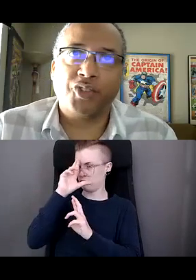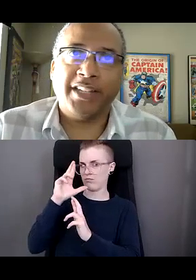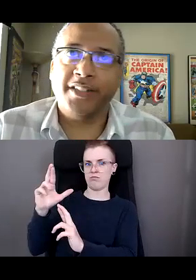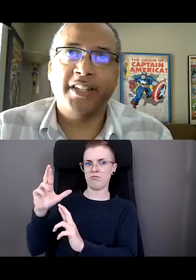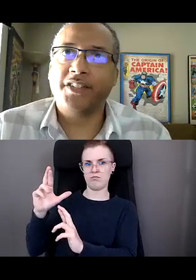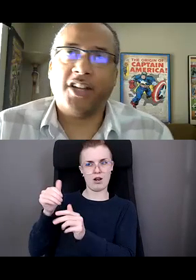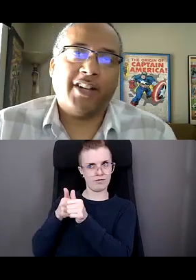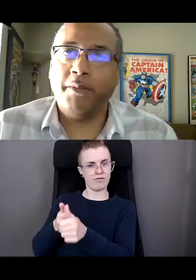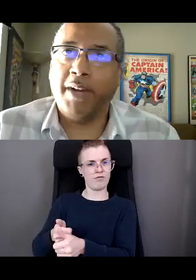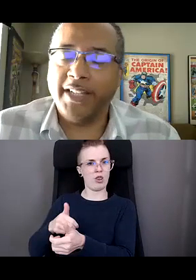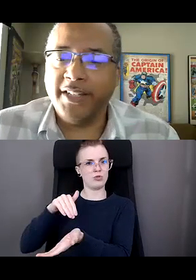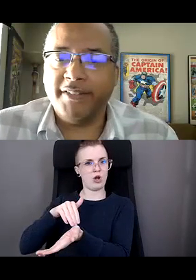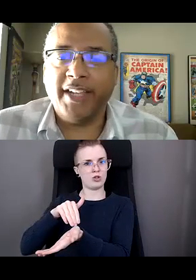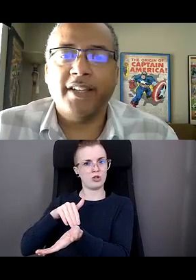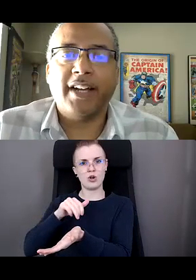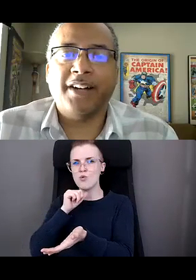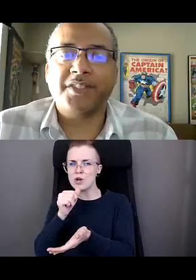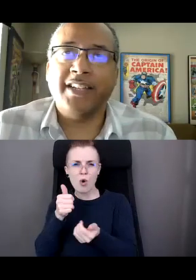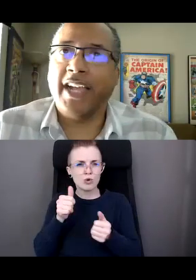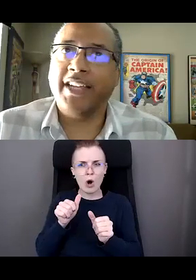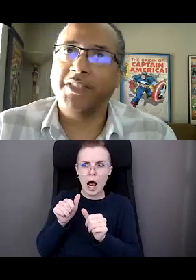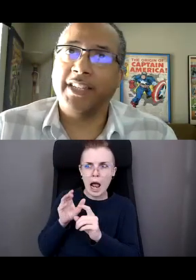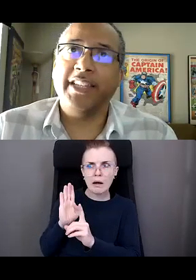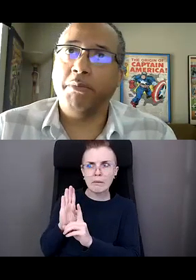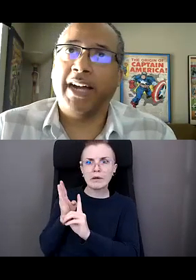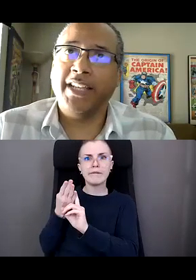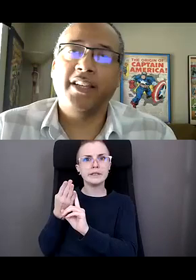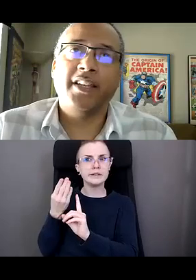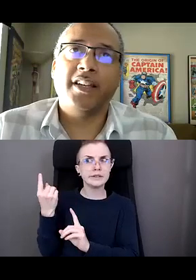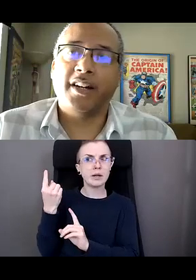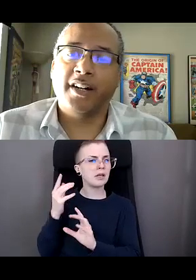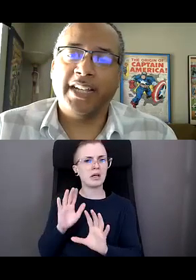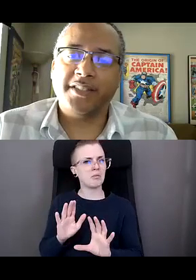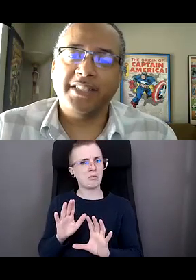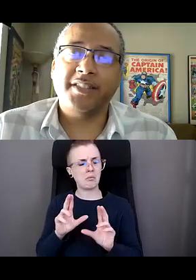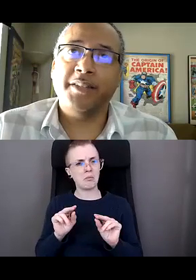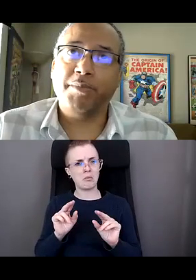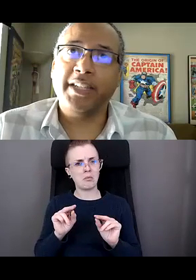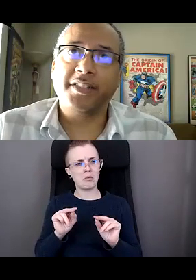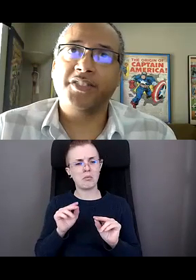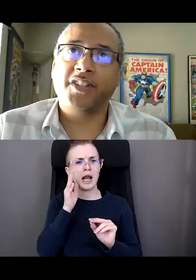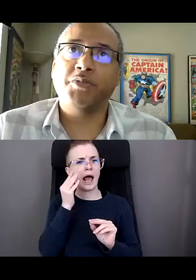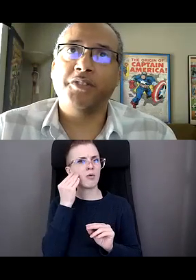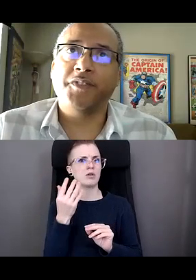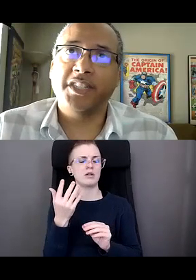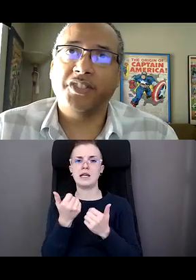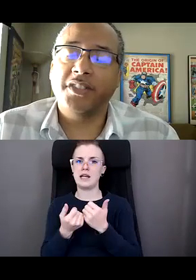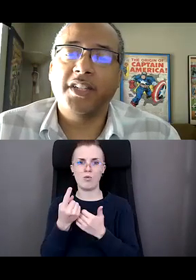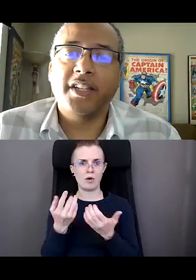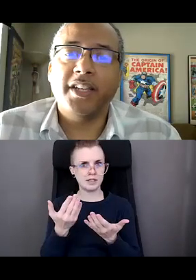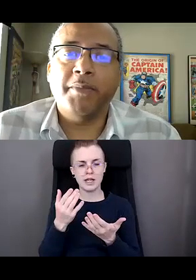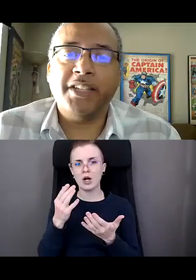We don't try to talk anybody anything outside of that. And I would tell anybody that's listening, please consult with your